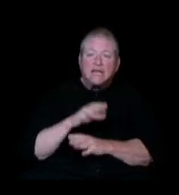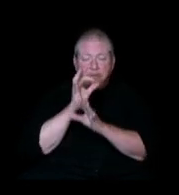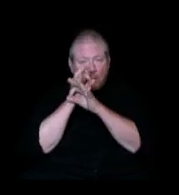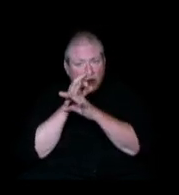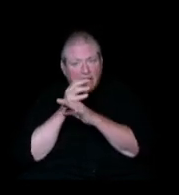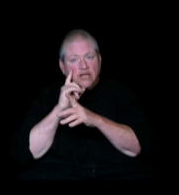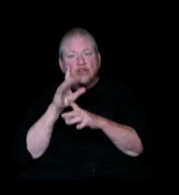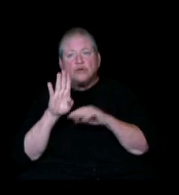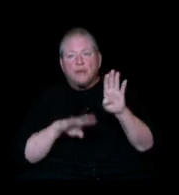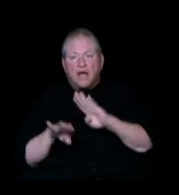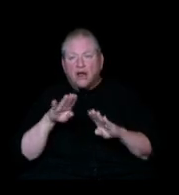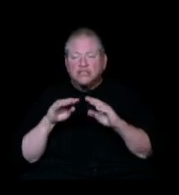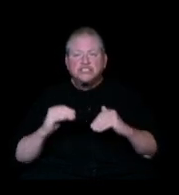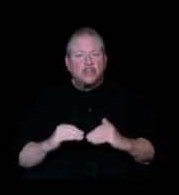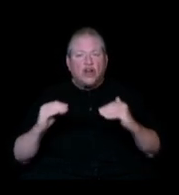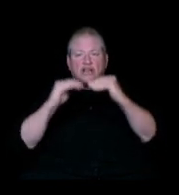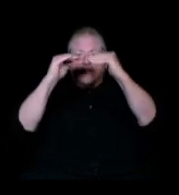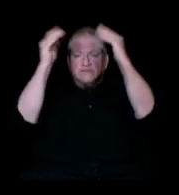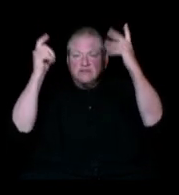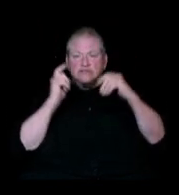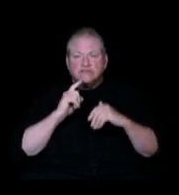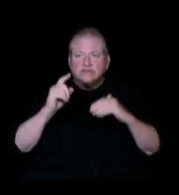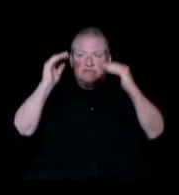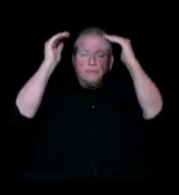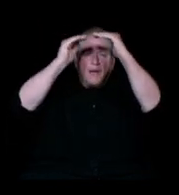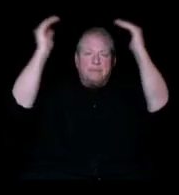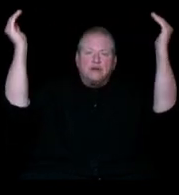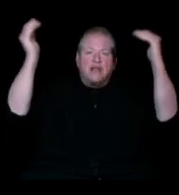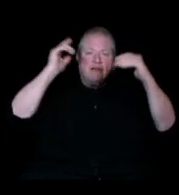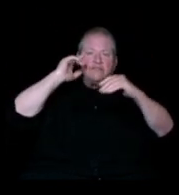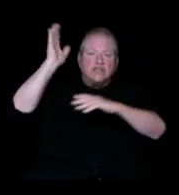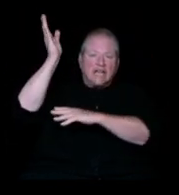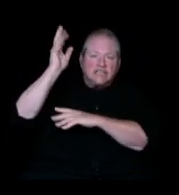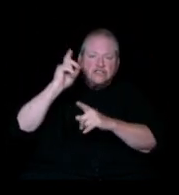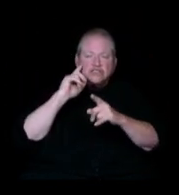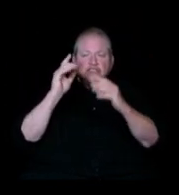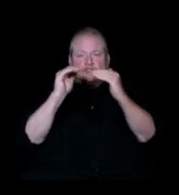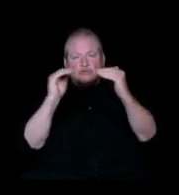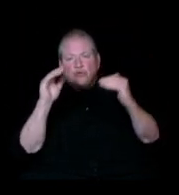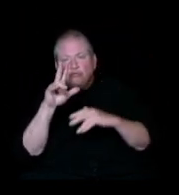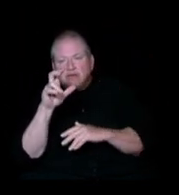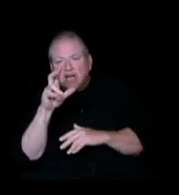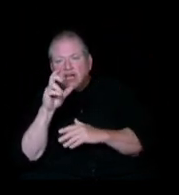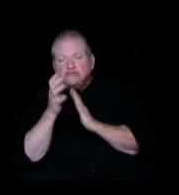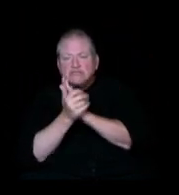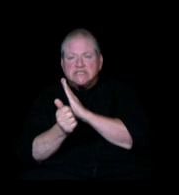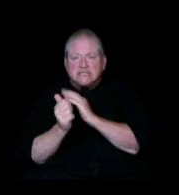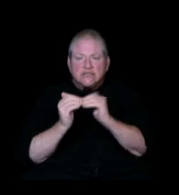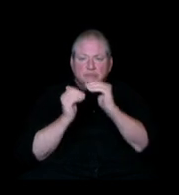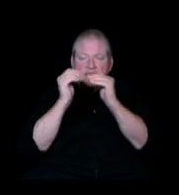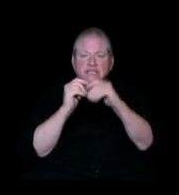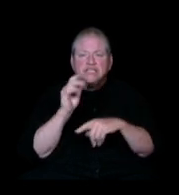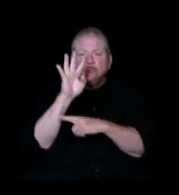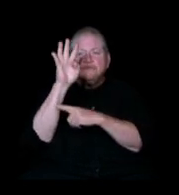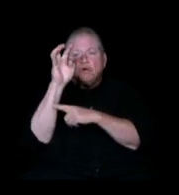molecular biology at all levels, from introductory and upper division lecture courses to a 300-level skill-building lab to a 400-level